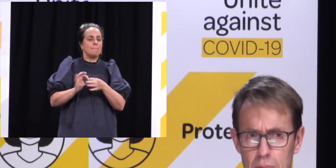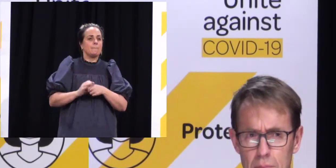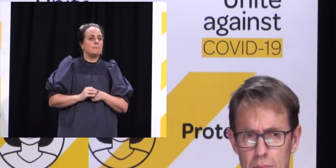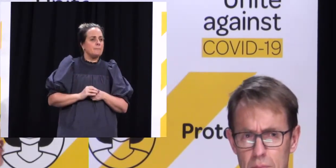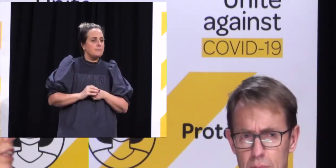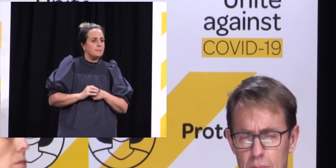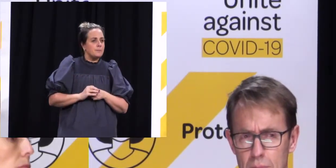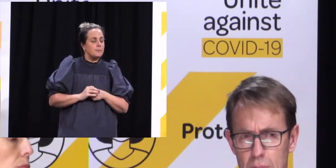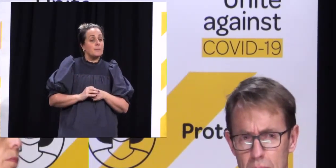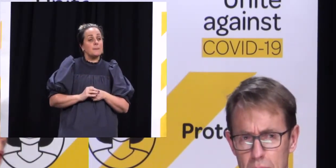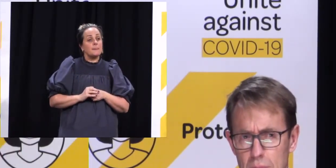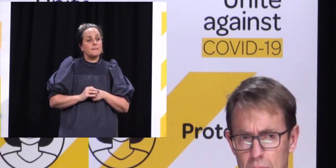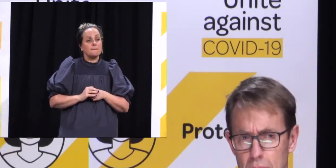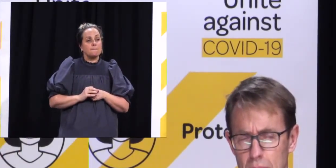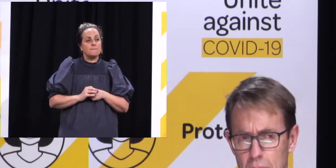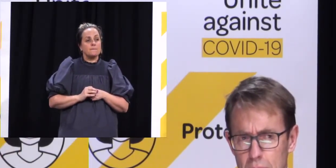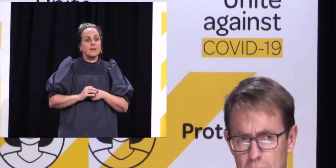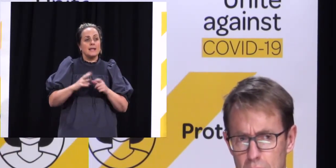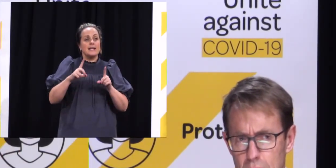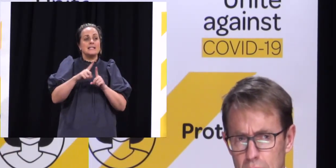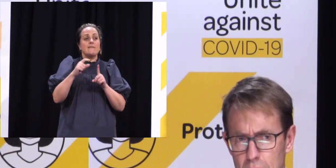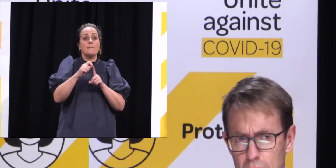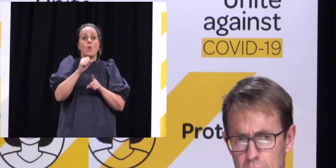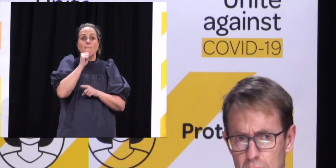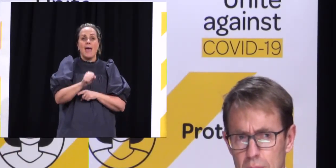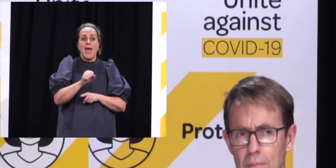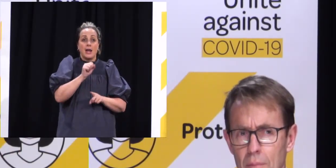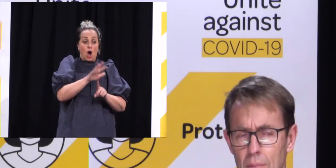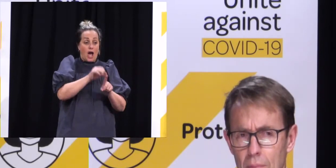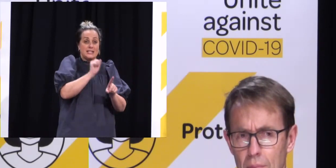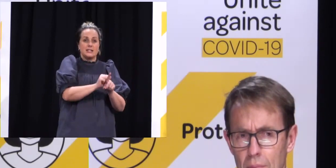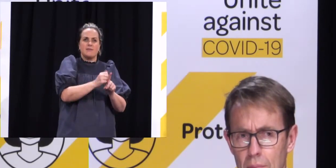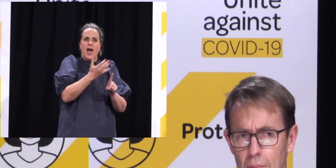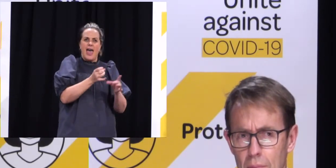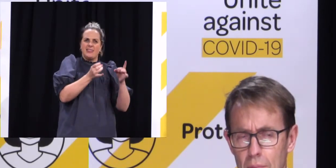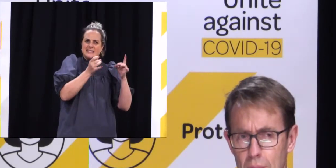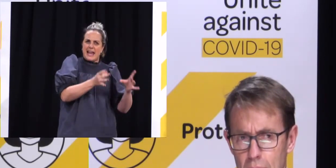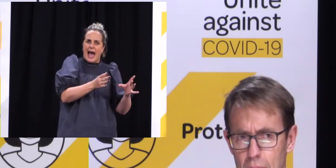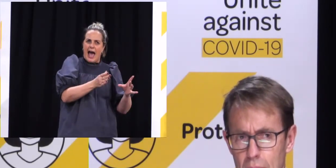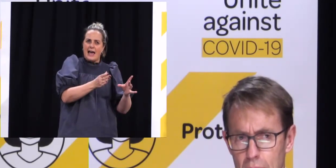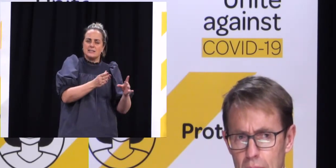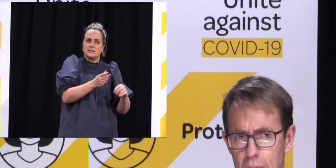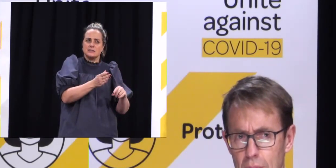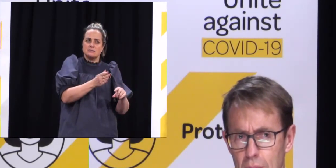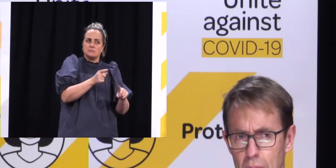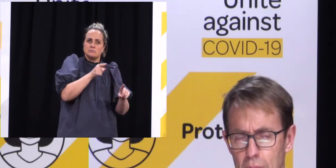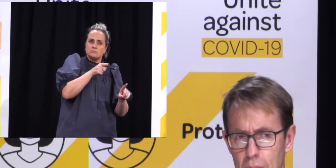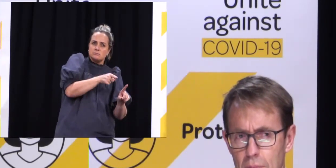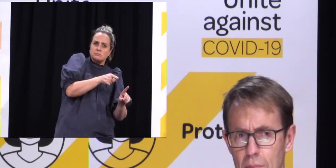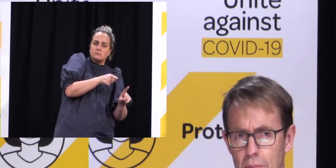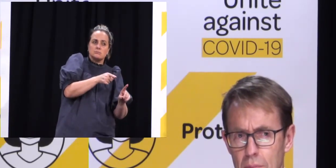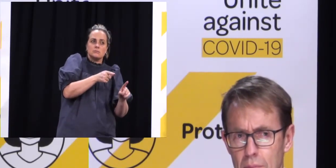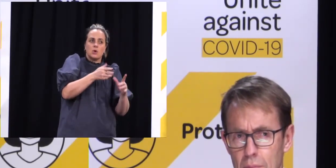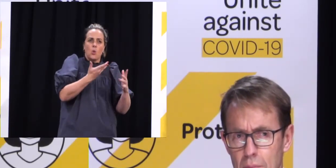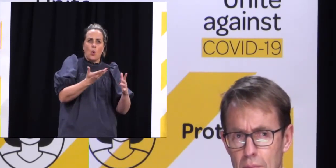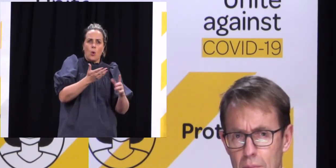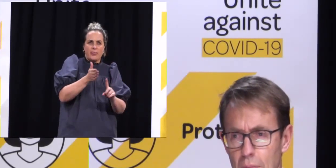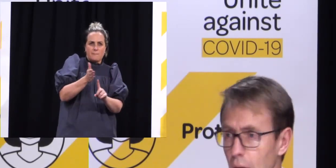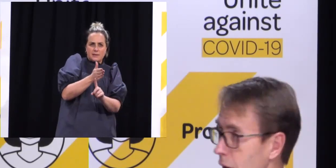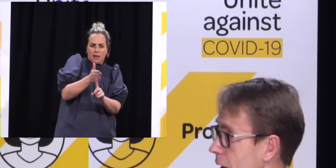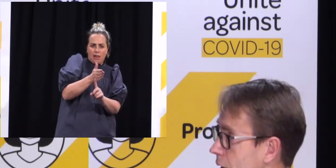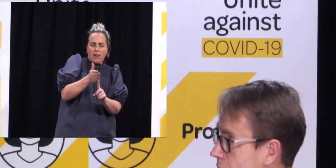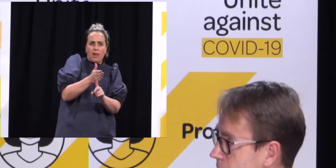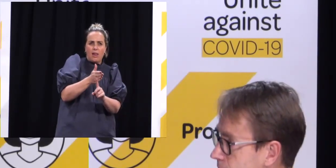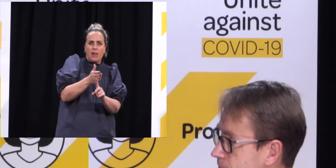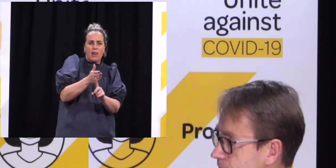far, Sorry, was this Devonport man near the beginning of sort of the known links, or is he sort of more in the middle